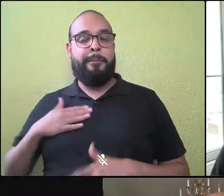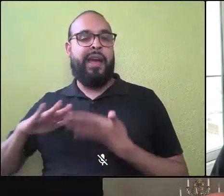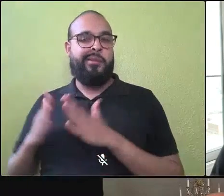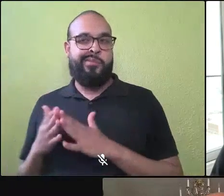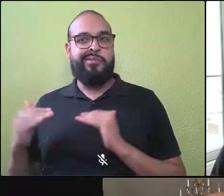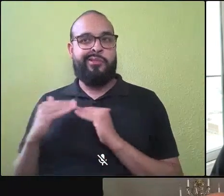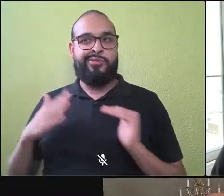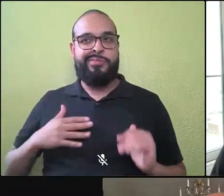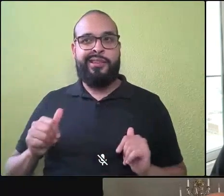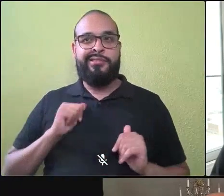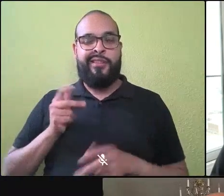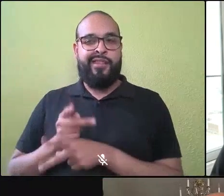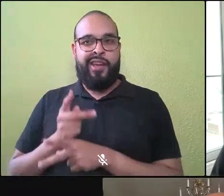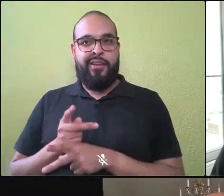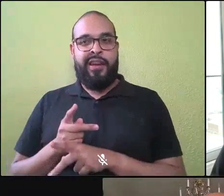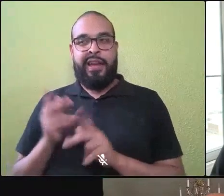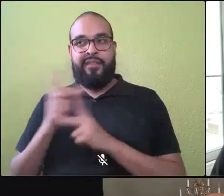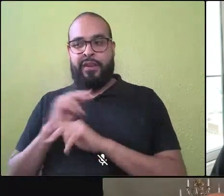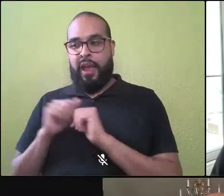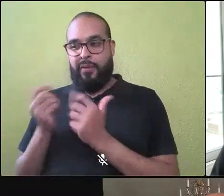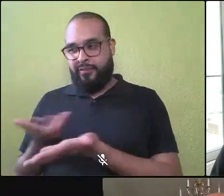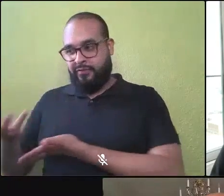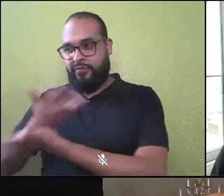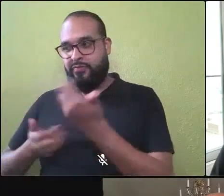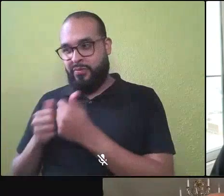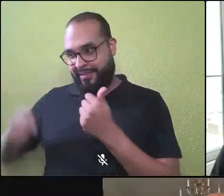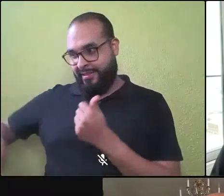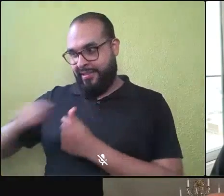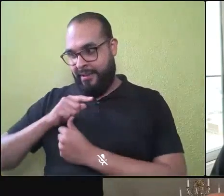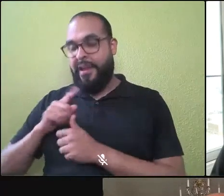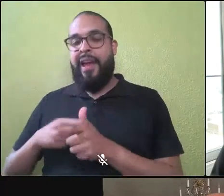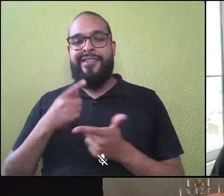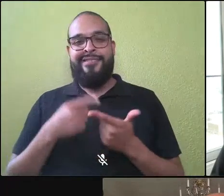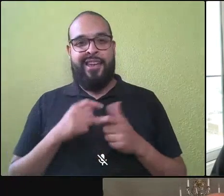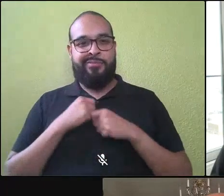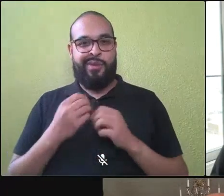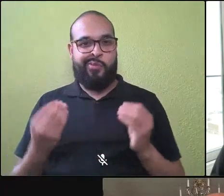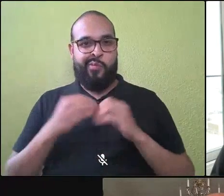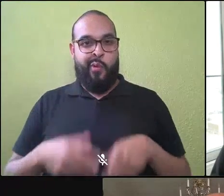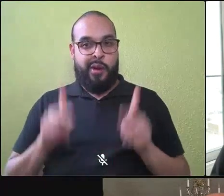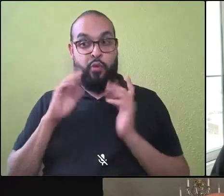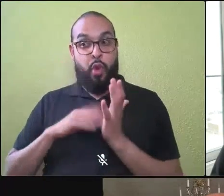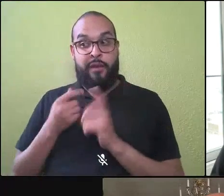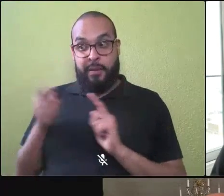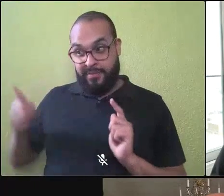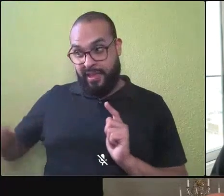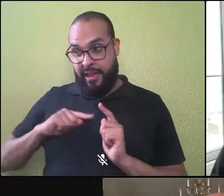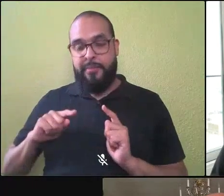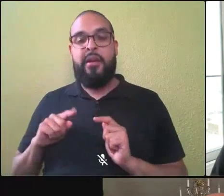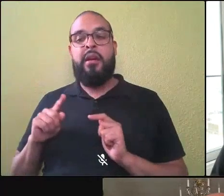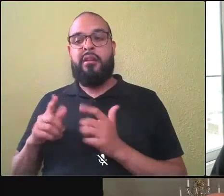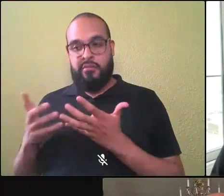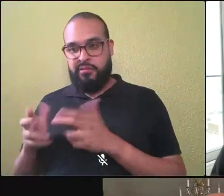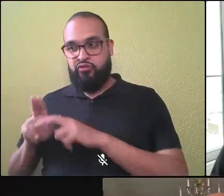maybe that's not the right sort of thing for me. And so for me, it's like, how do I create more opportunities for me to learn from those folks, to lean on those folks, and ultimately